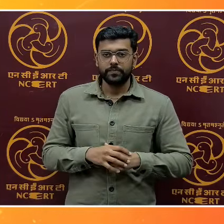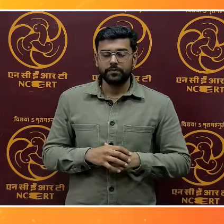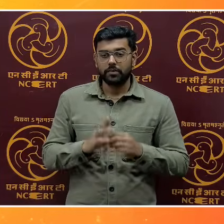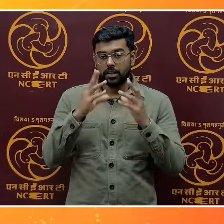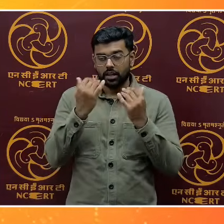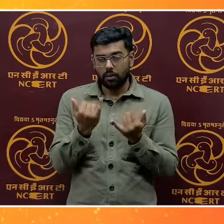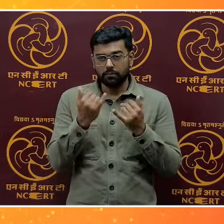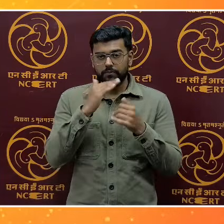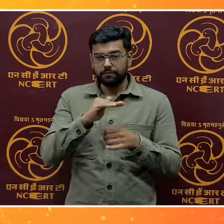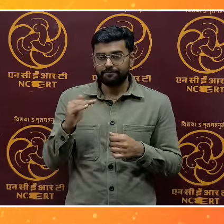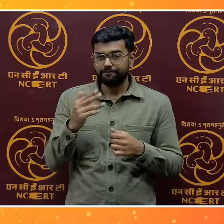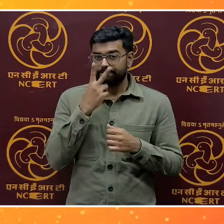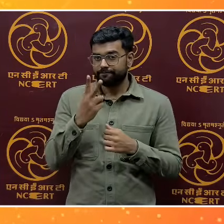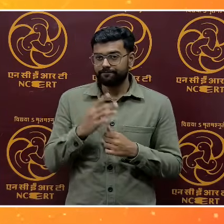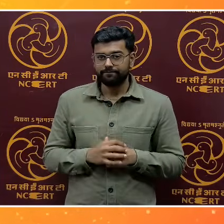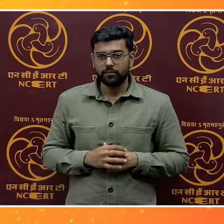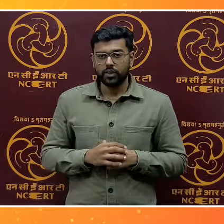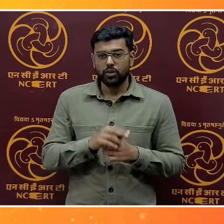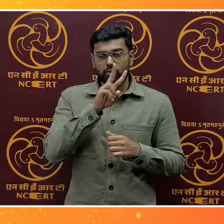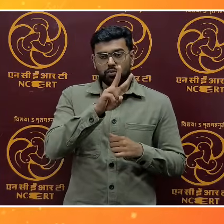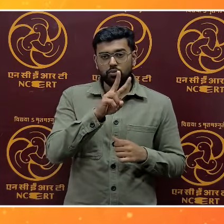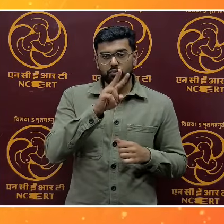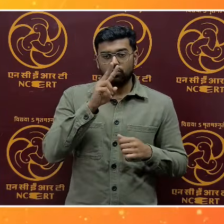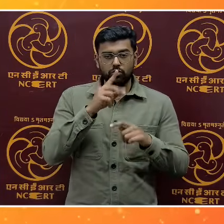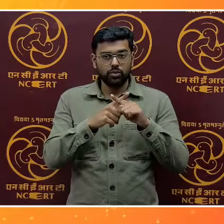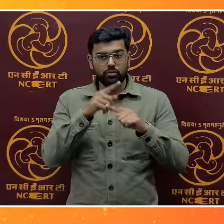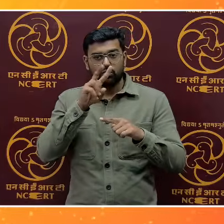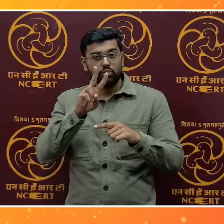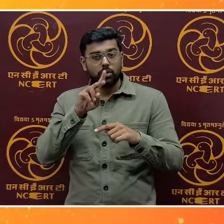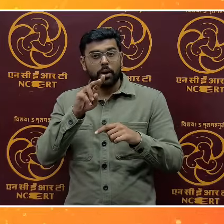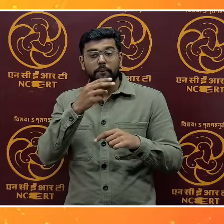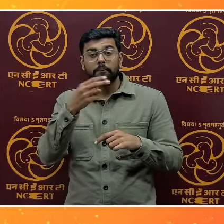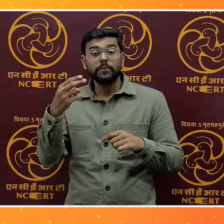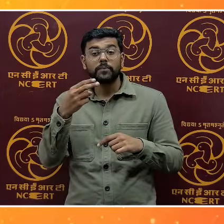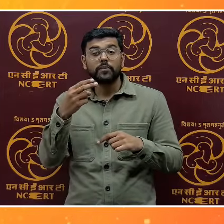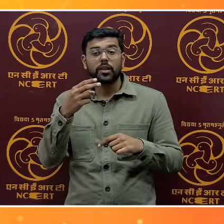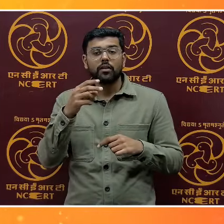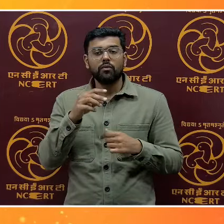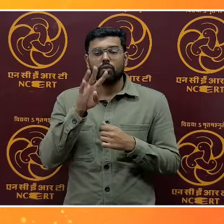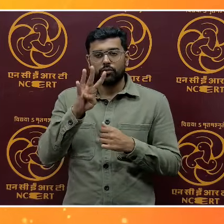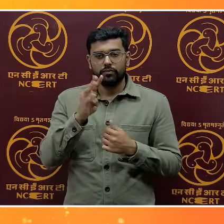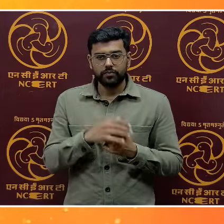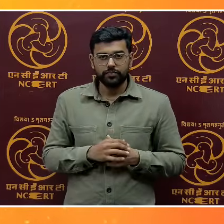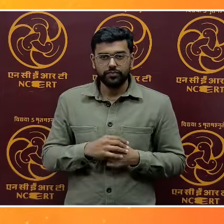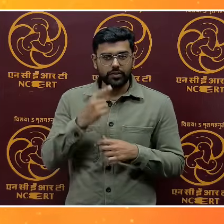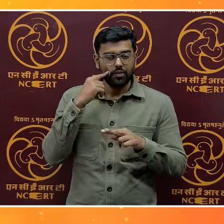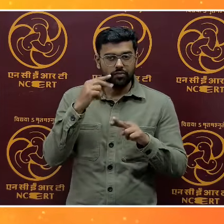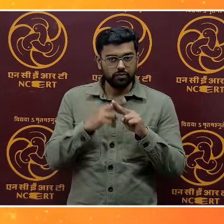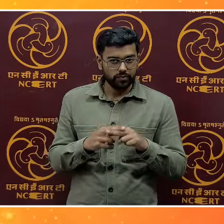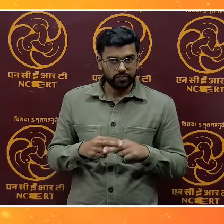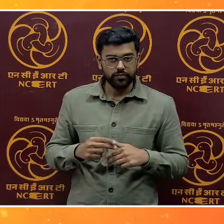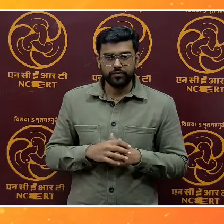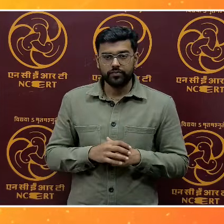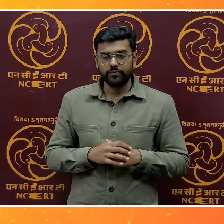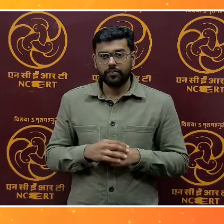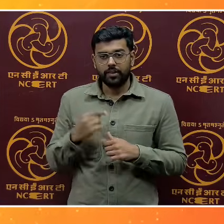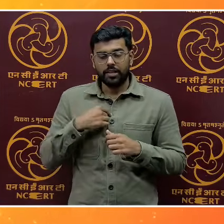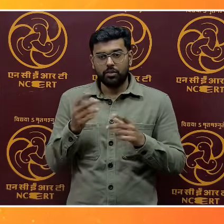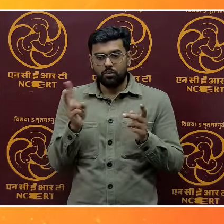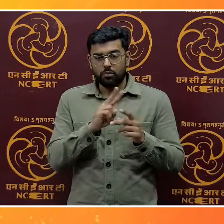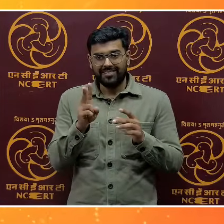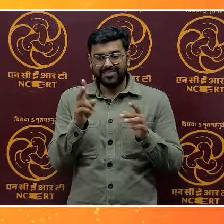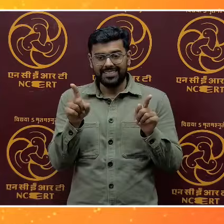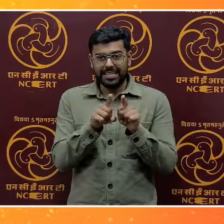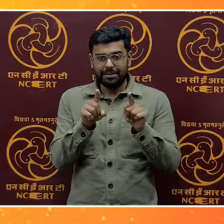children, 2 2s are 4. So, 2, if I take a common factor and